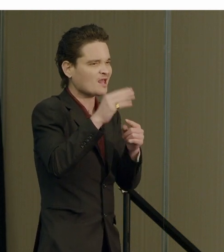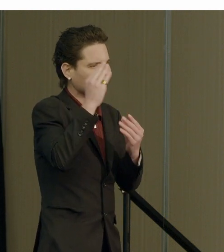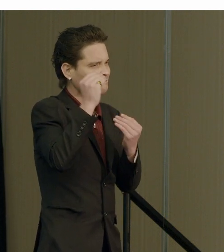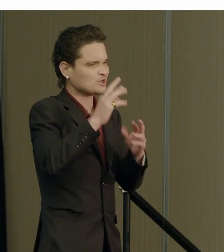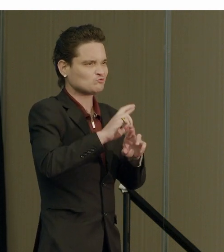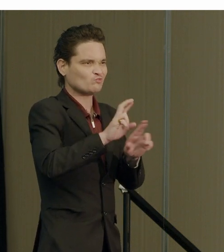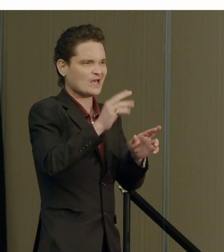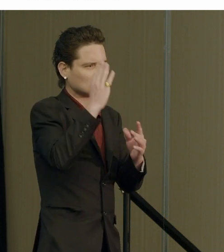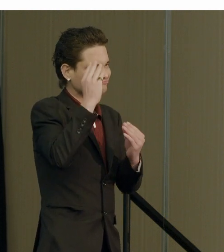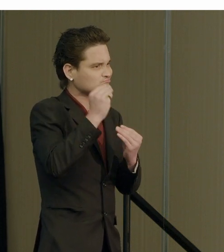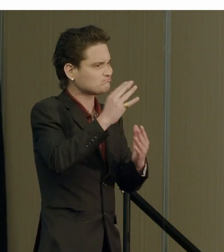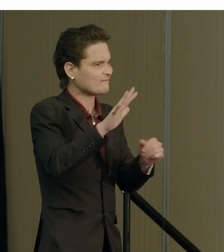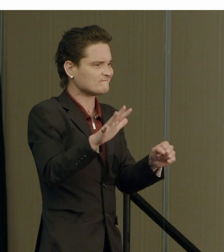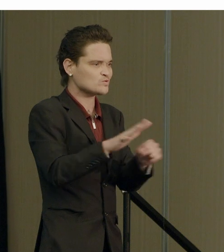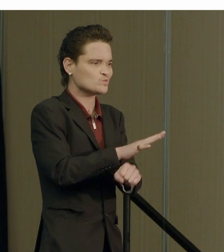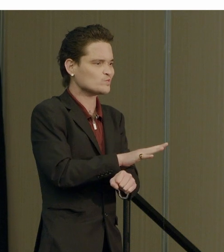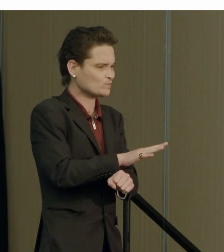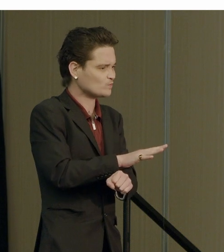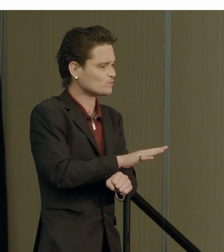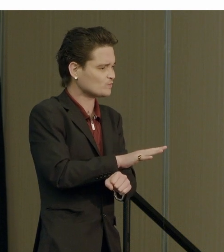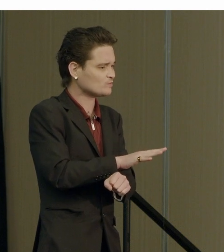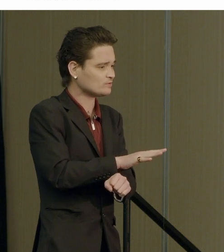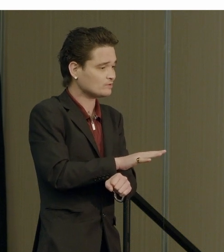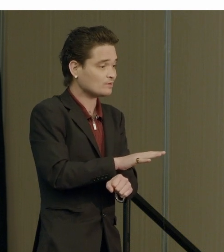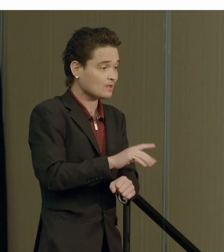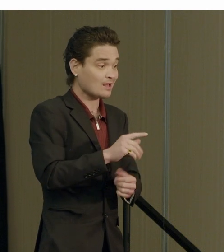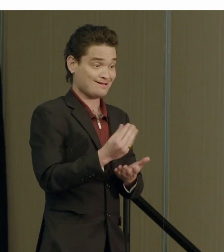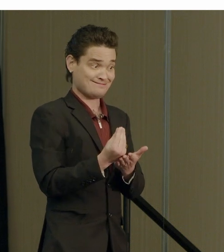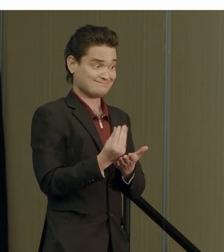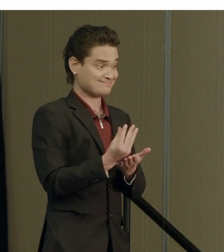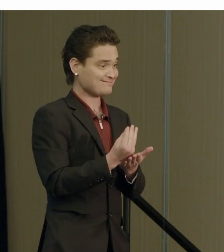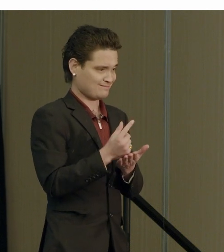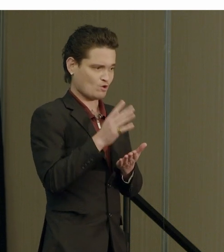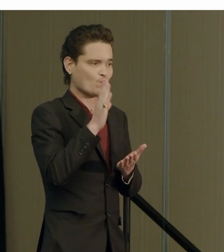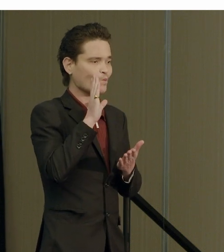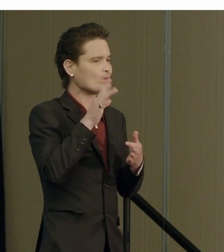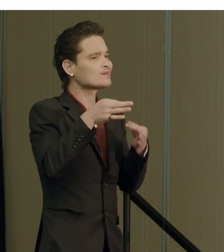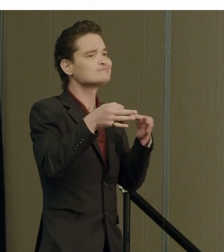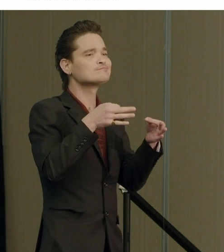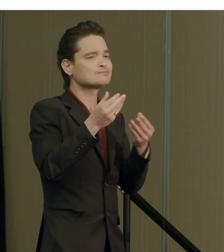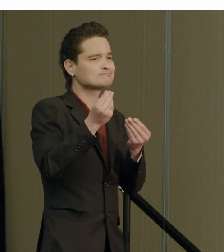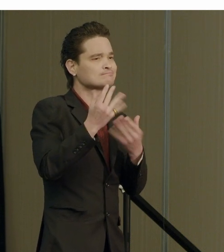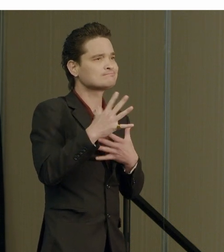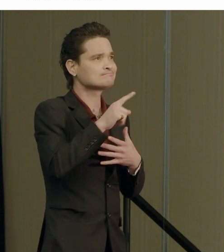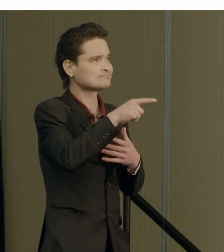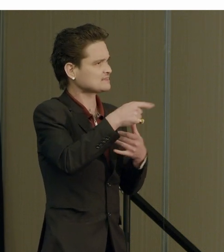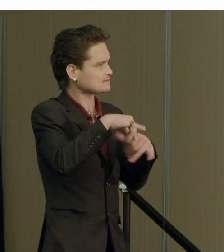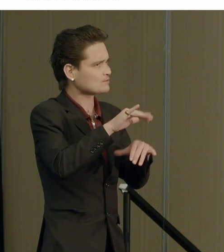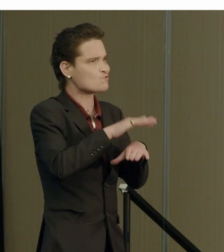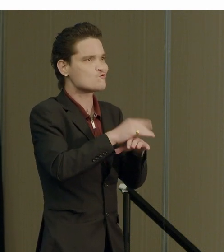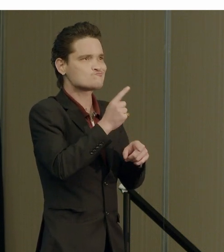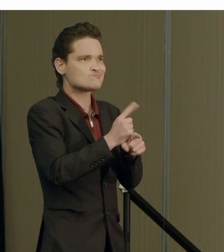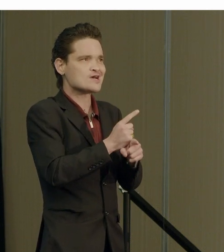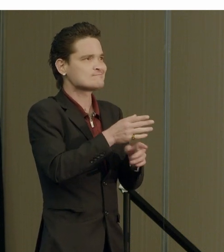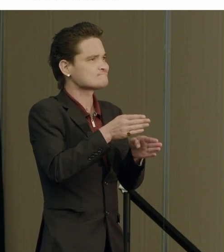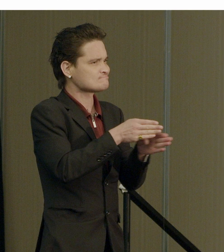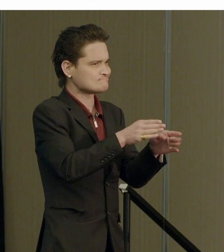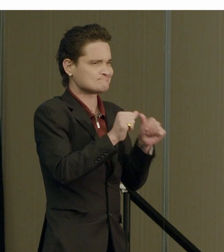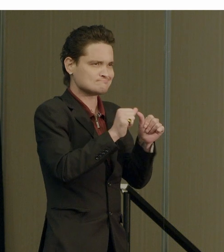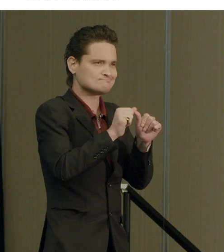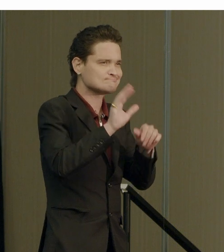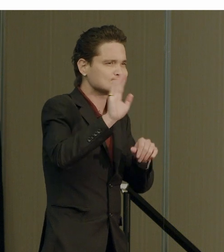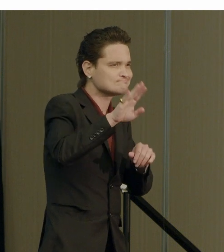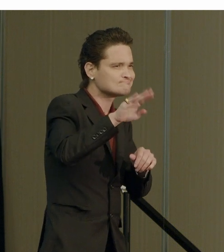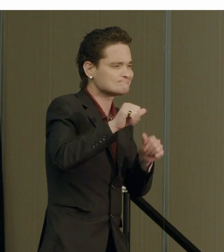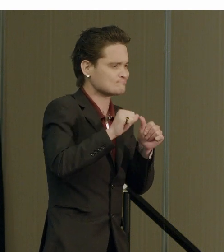you're still on the correct route. It's about 400 meters to your next turn, currently heading northeast on Main Street. We also highlight any